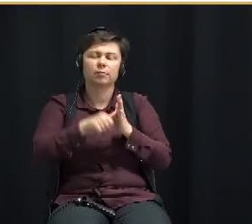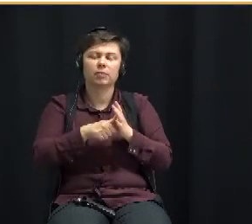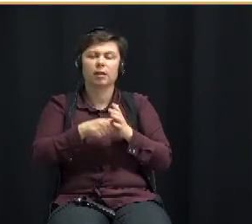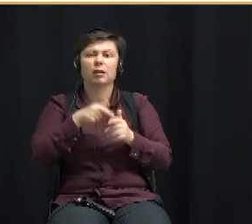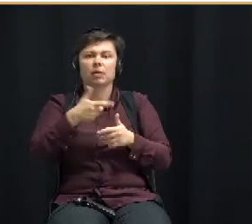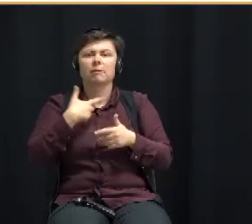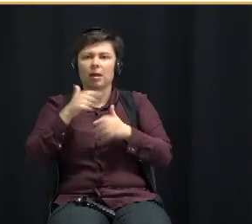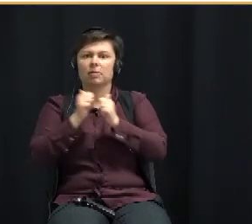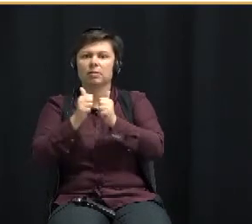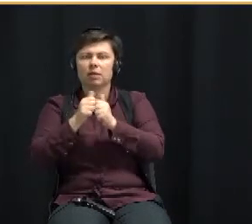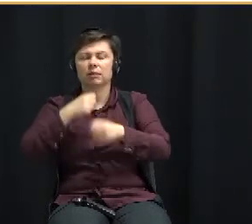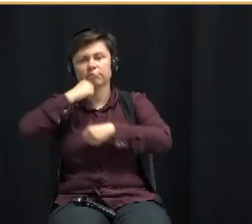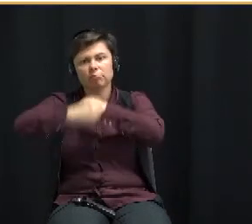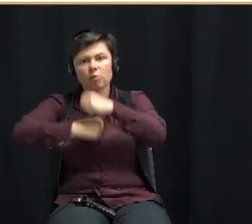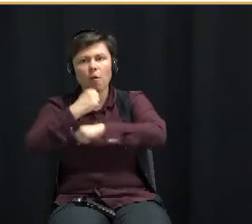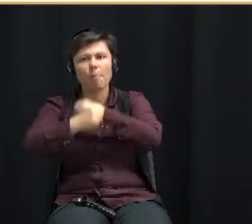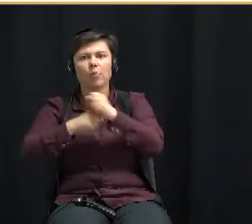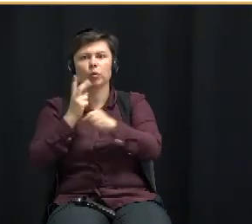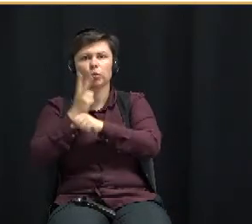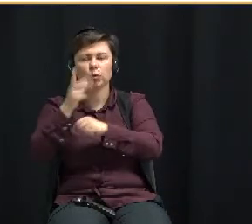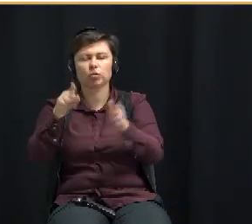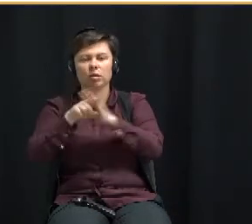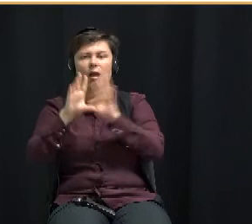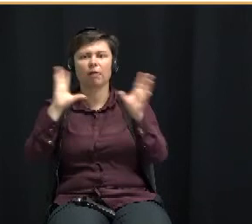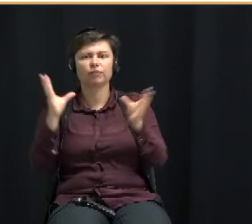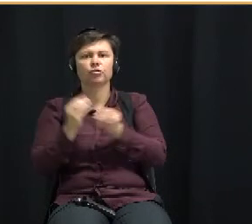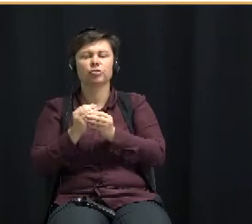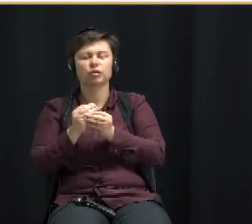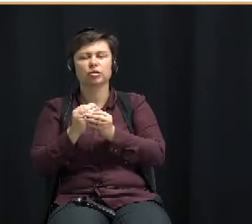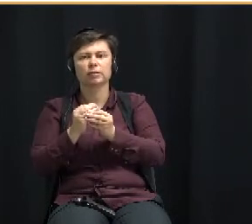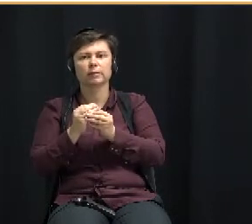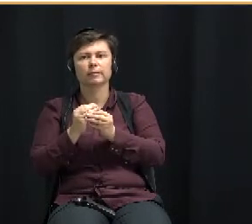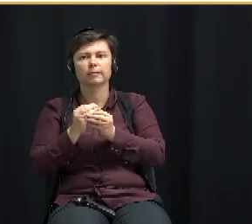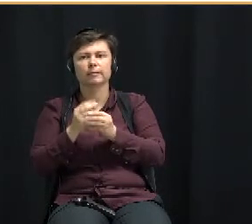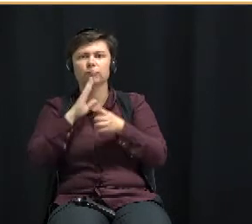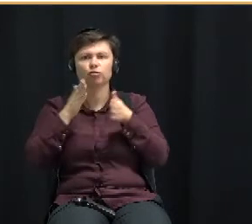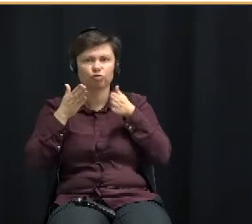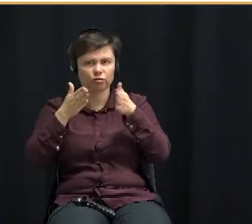a Riverwalk that was accessible for everyone, so they asked if